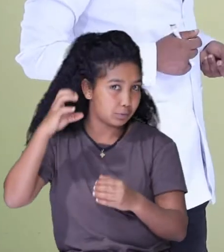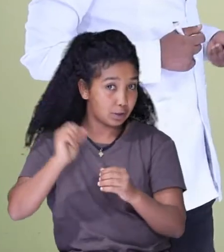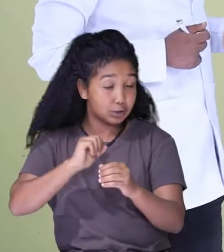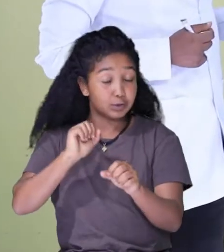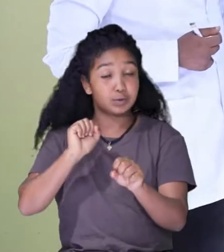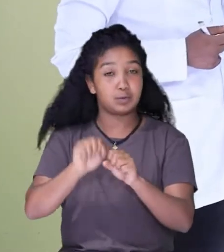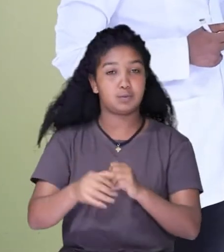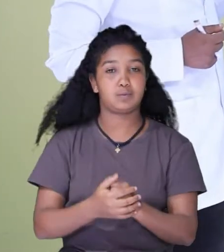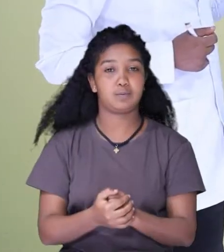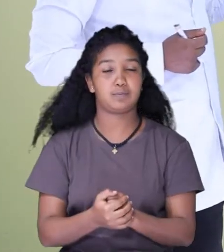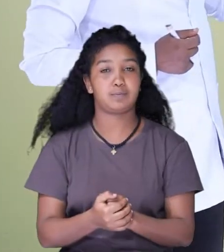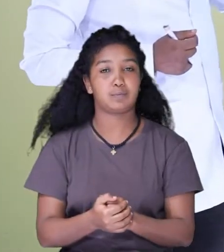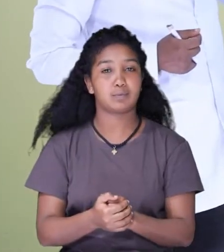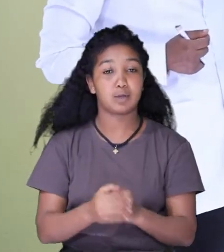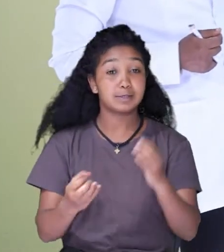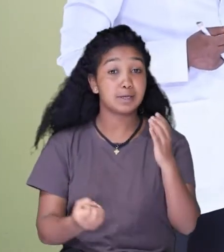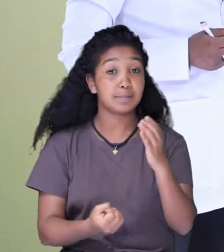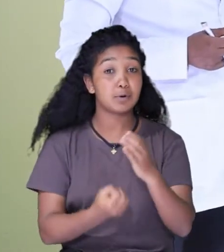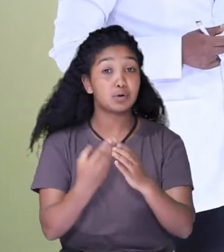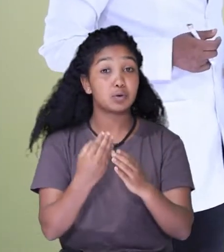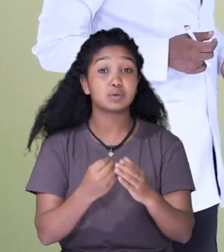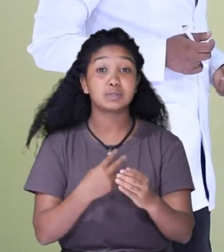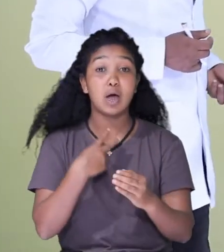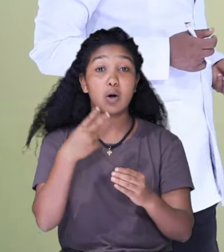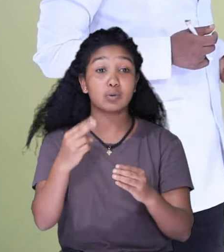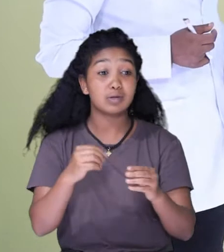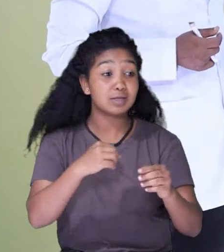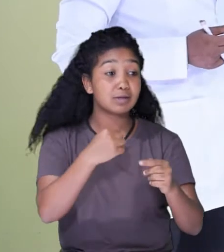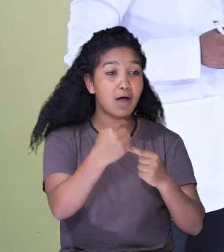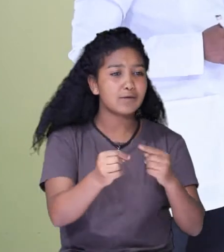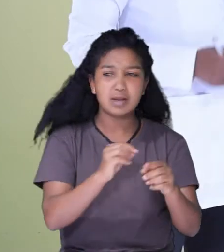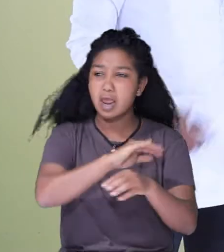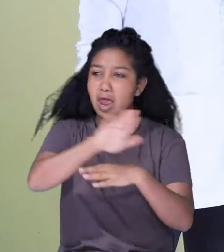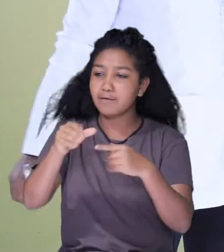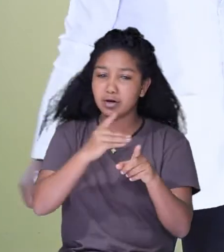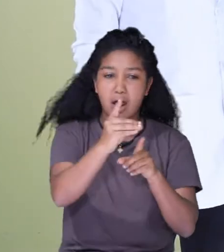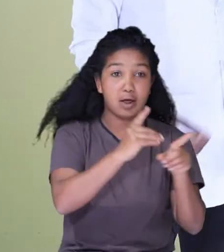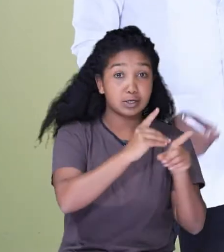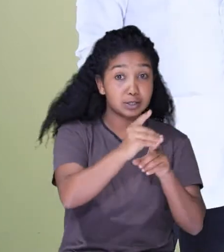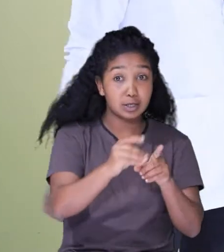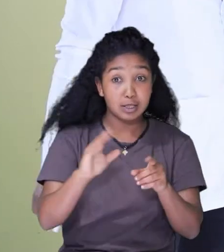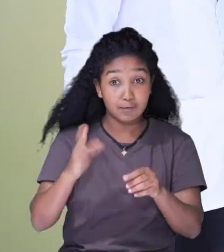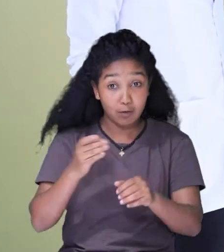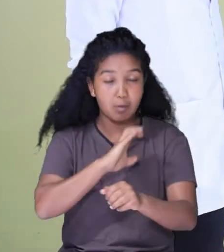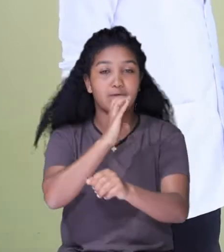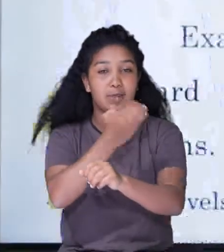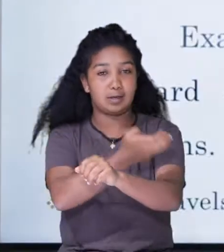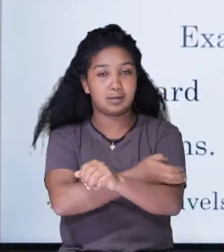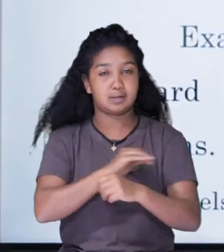So the produced sound travels in every direction in the form of